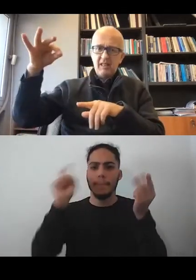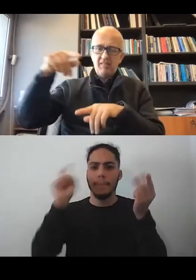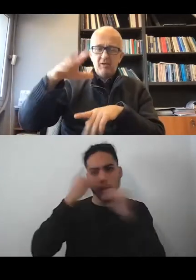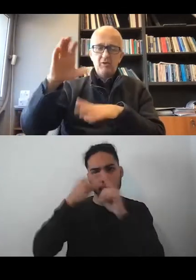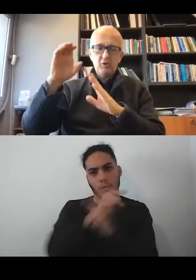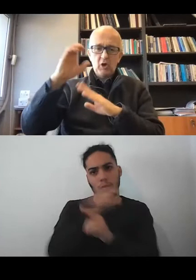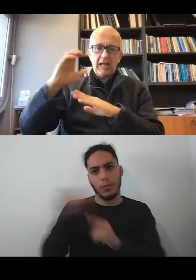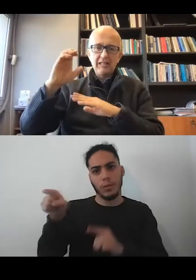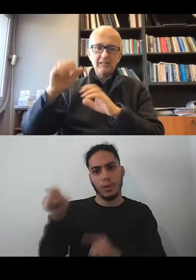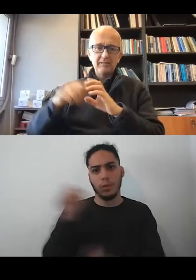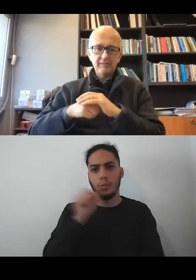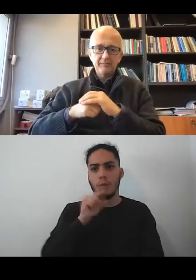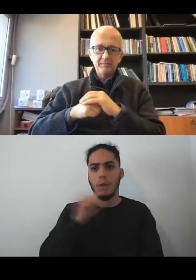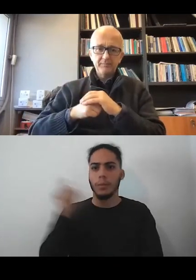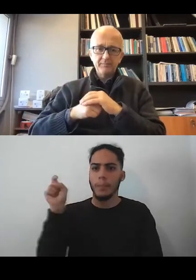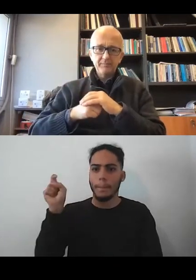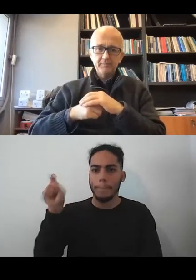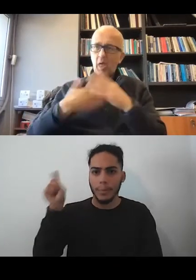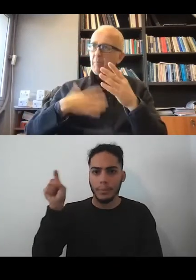look it up if you want to.